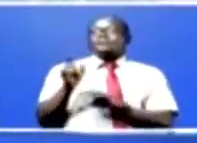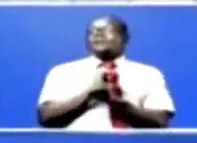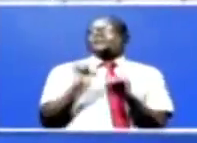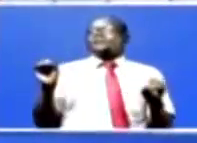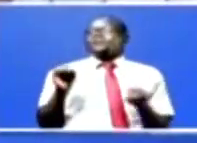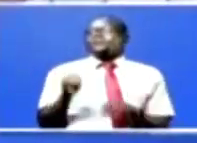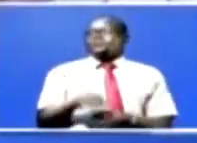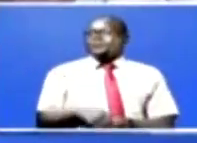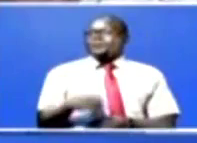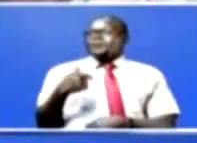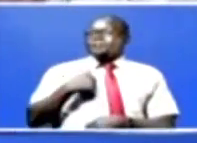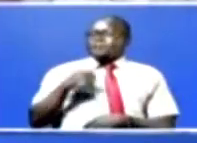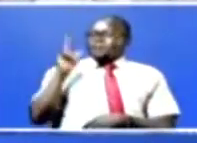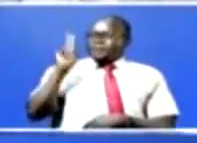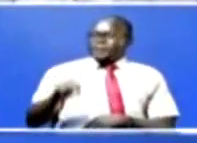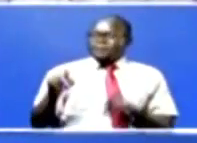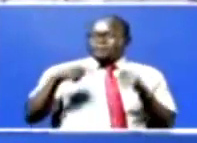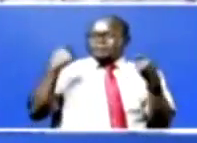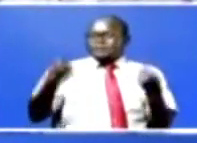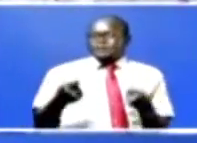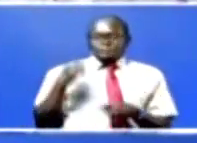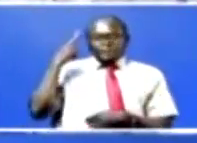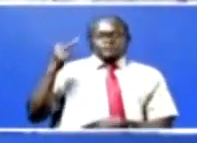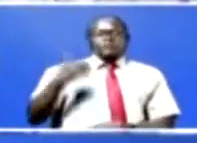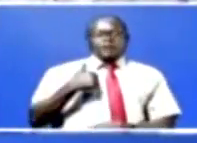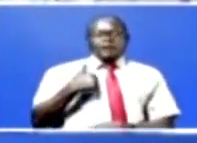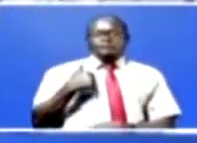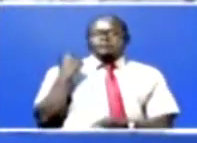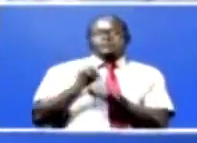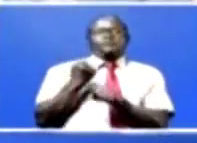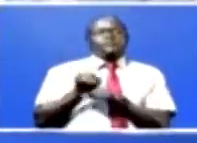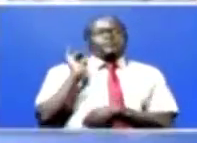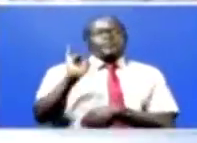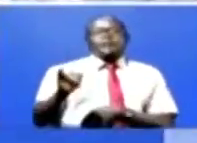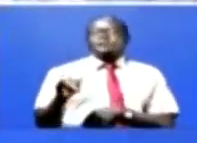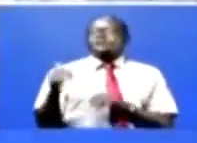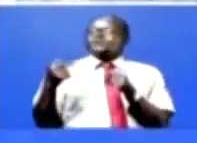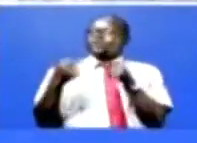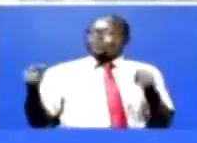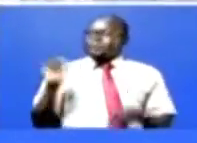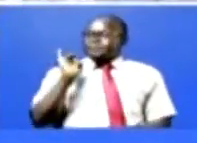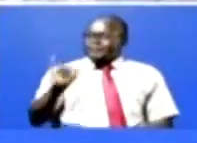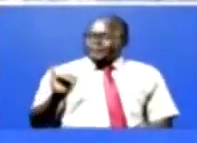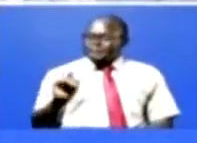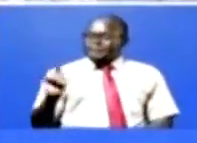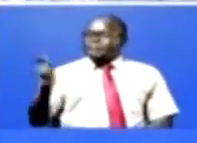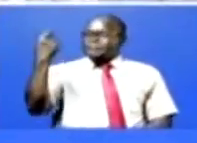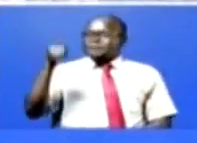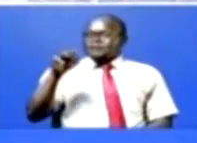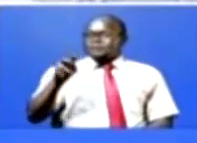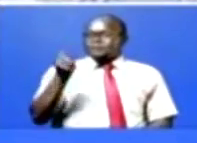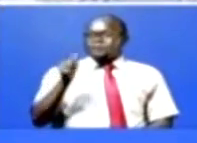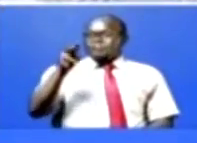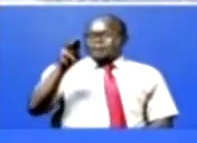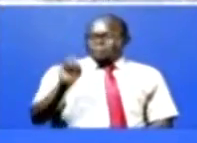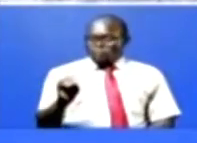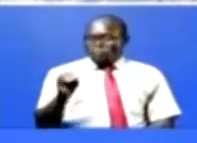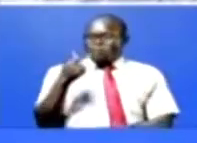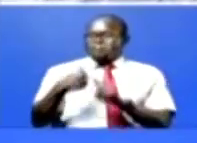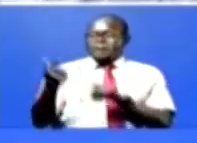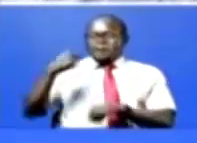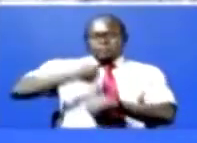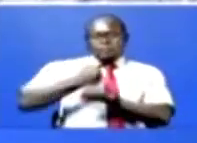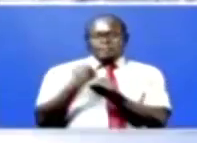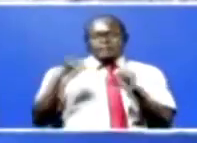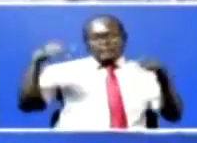much as I was on the no team, I had my reason to vote against the president's memorandum. But we made